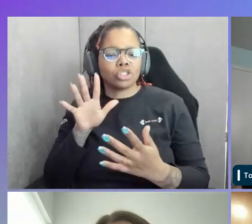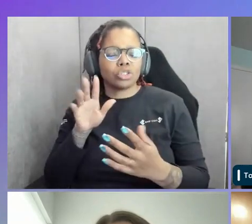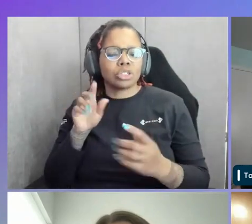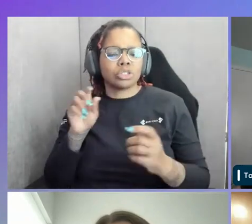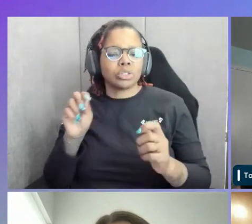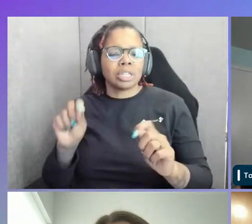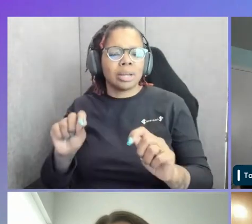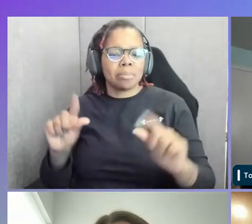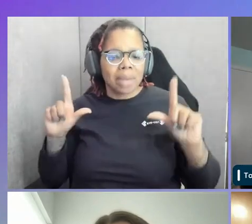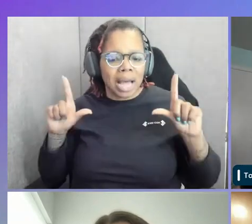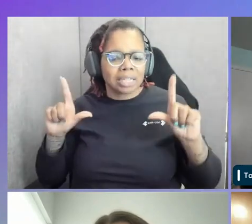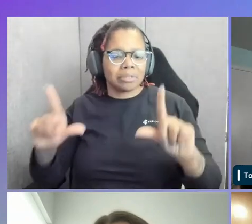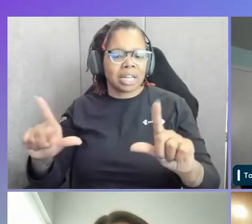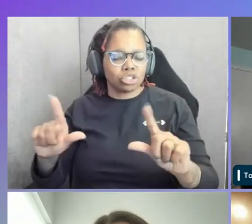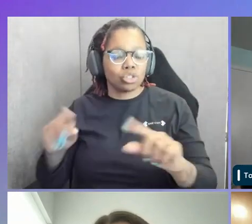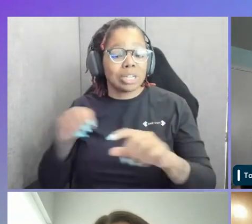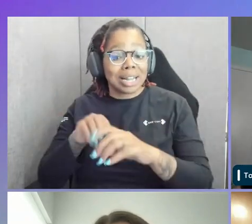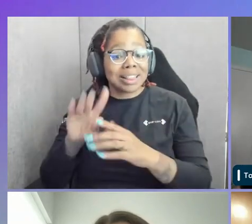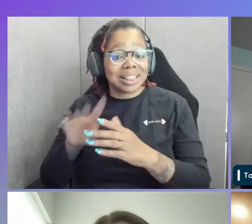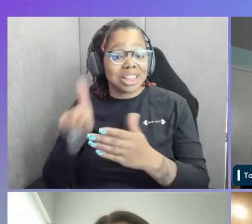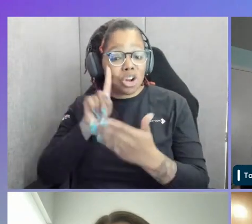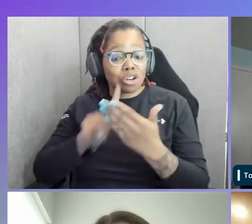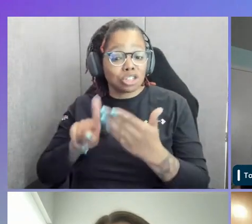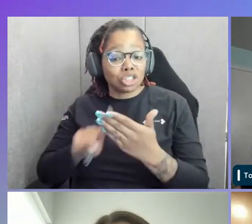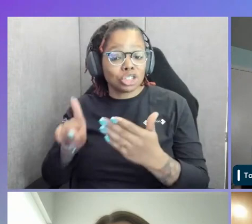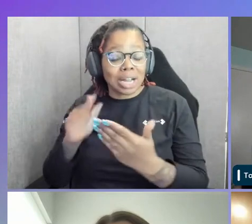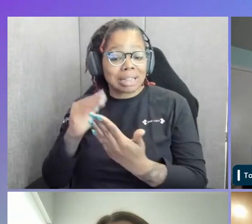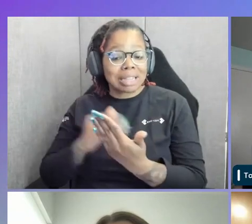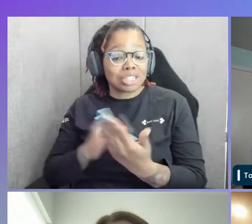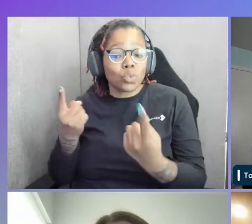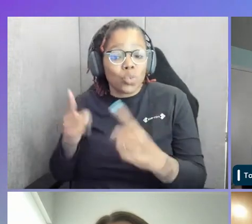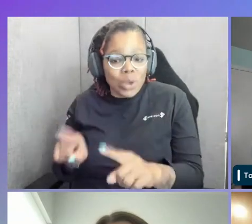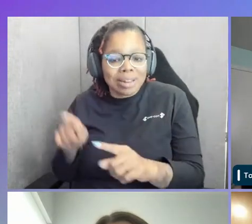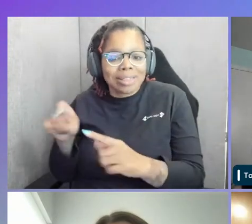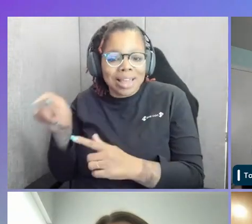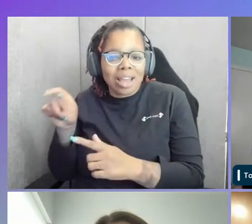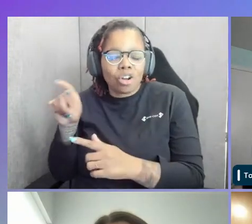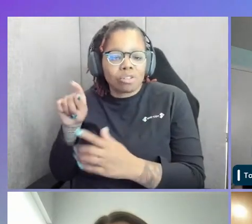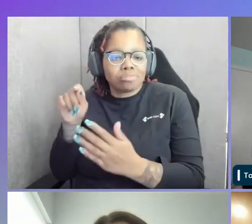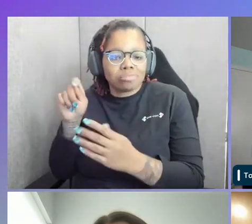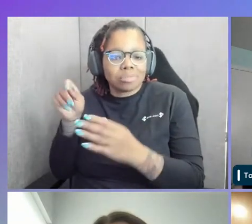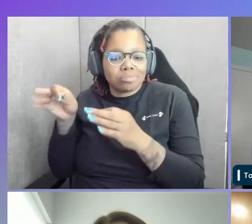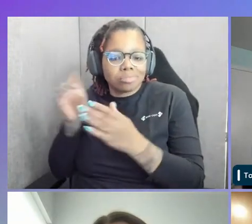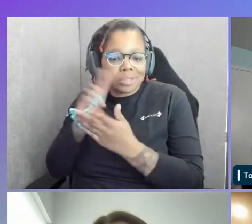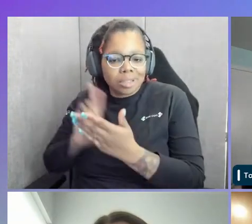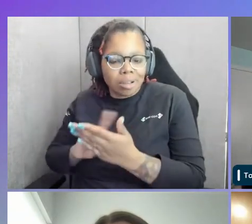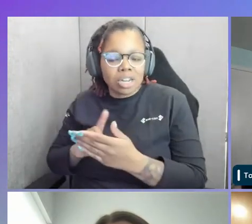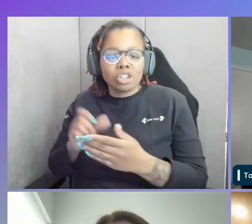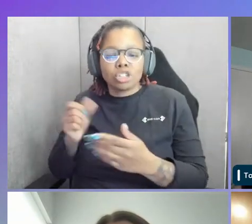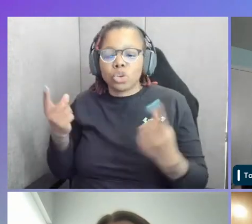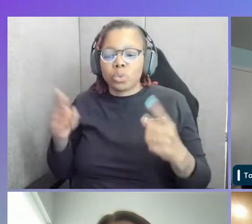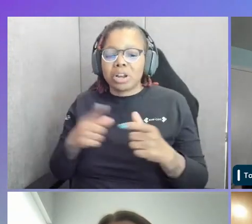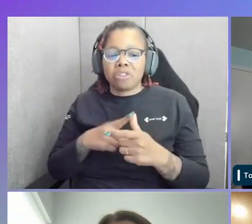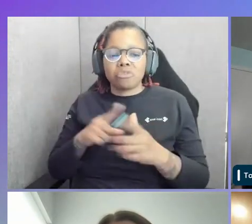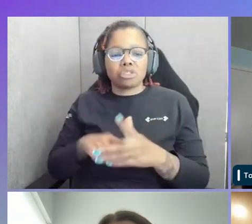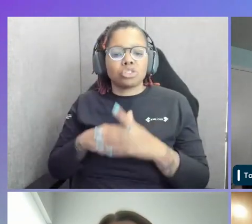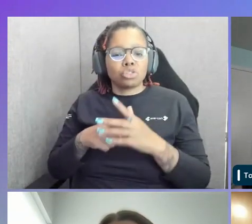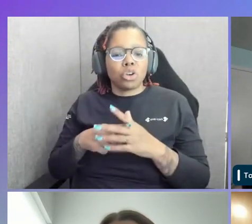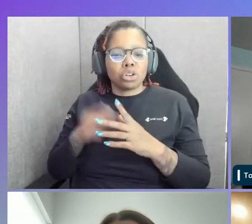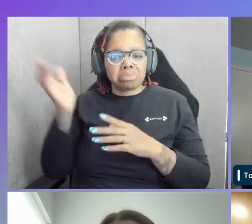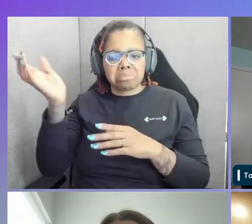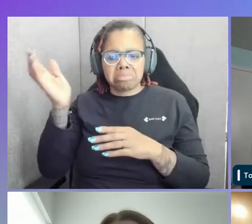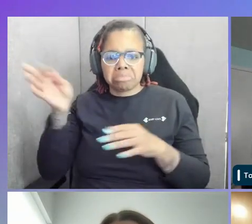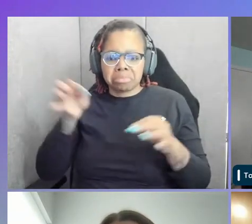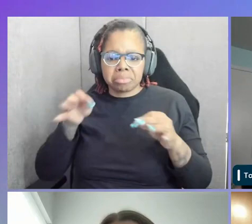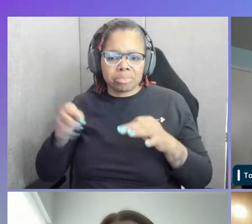magnification within their checklist as they're designing. So when I first started the presentation talking about it's really all